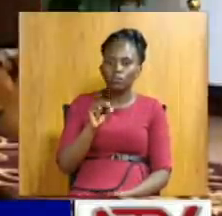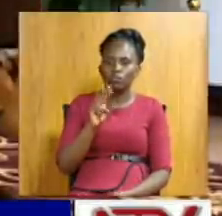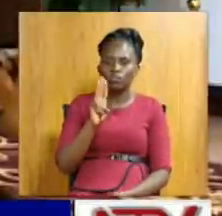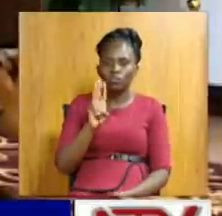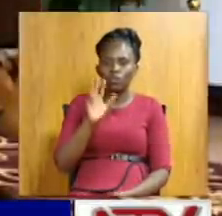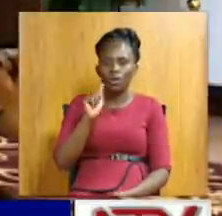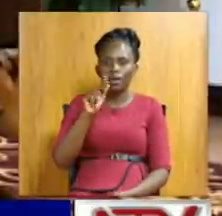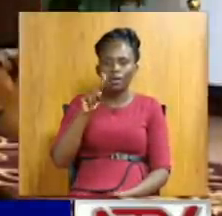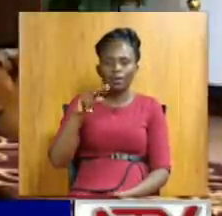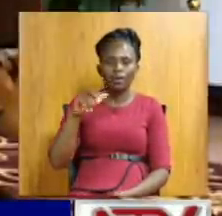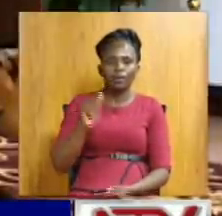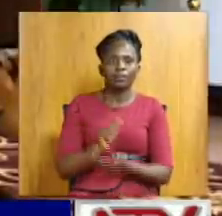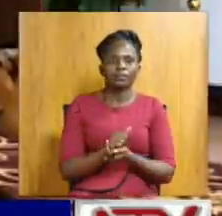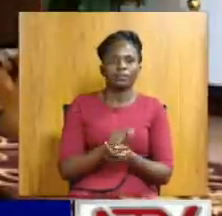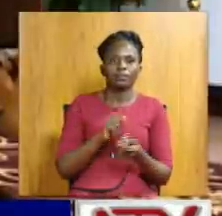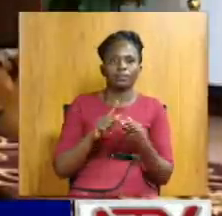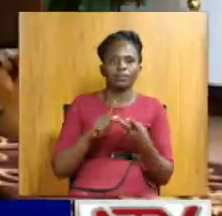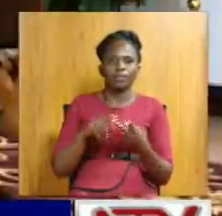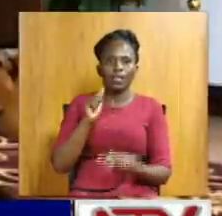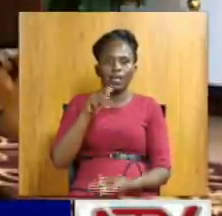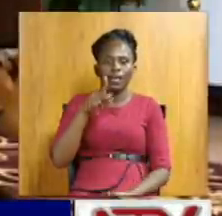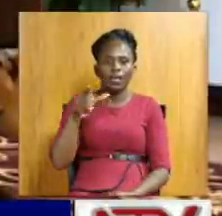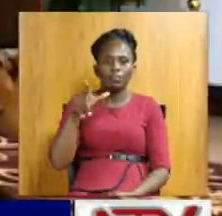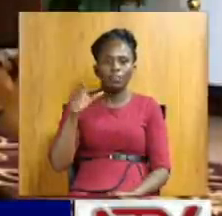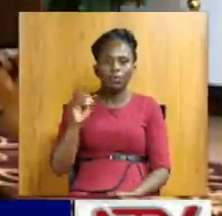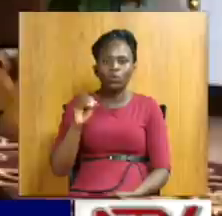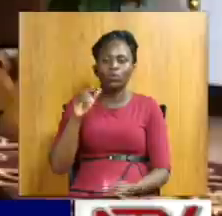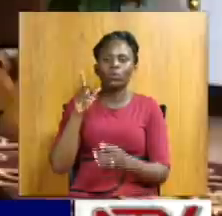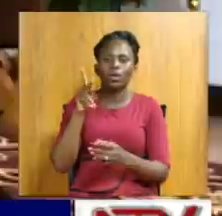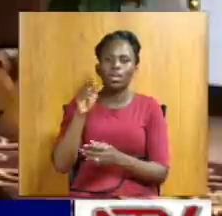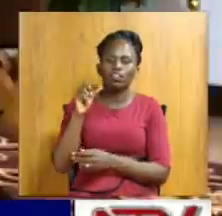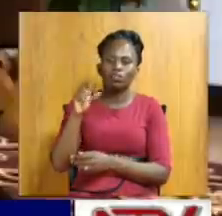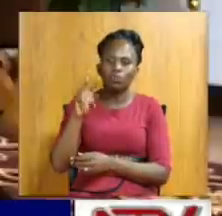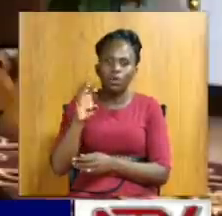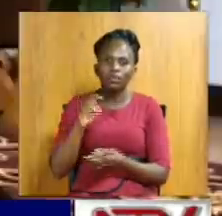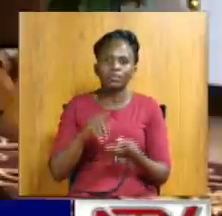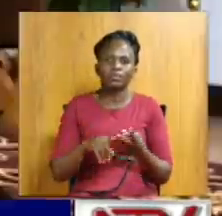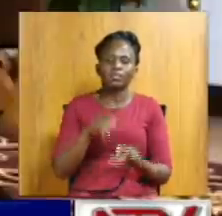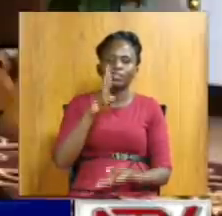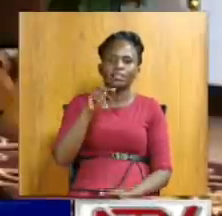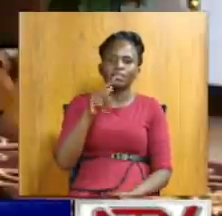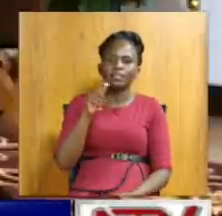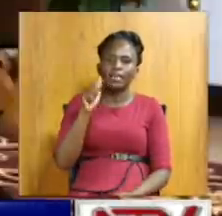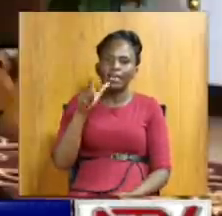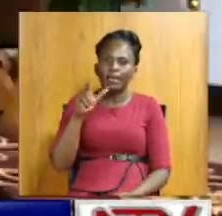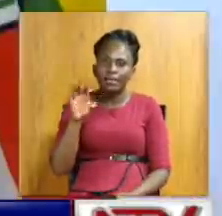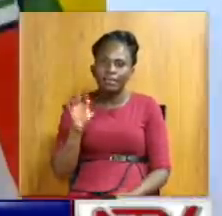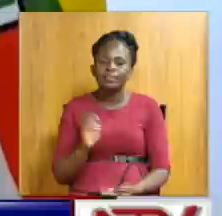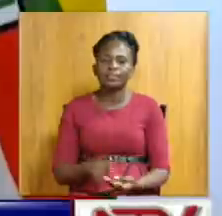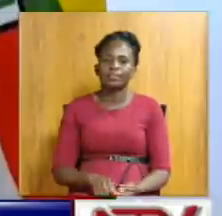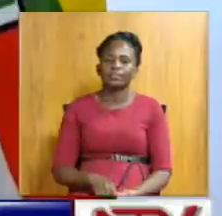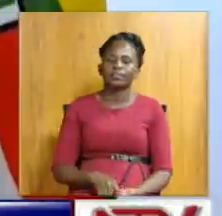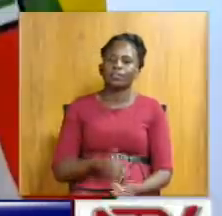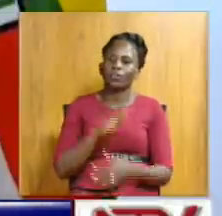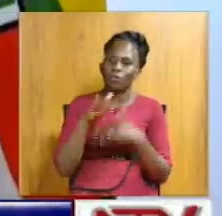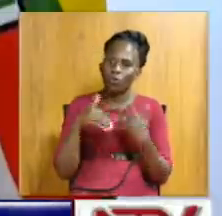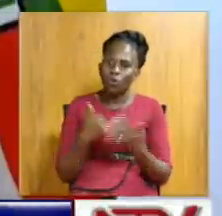Aporokagwa, Ntare, Mbaguta, Kawarega, etc., who failed to